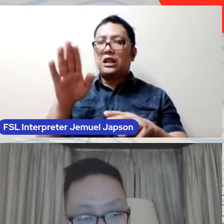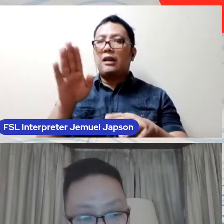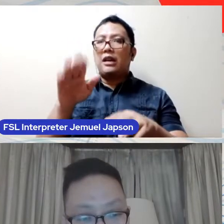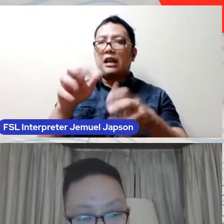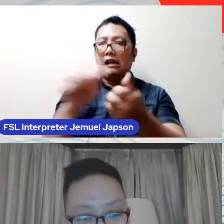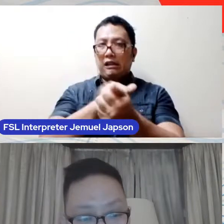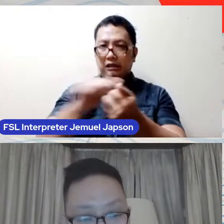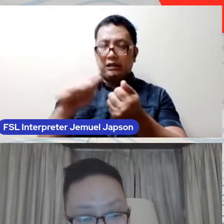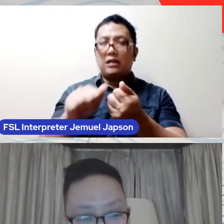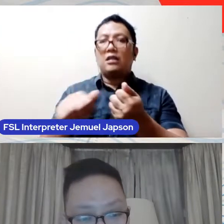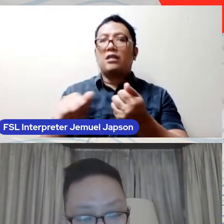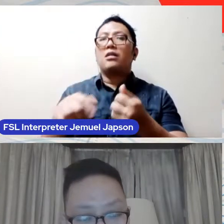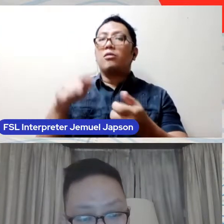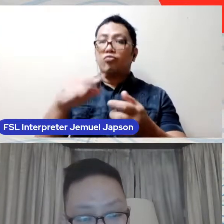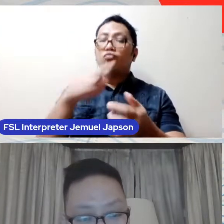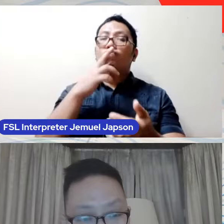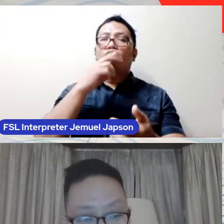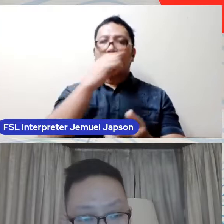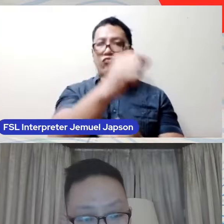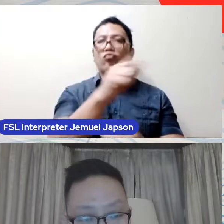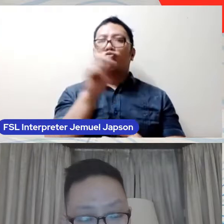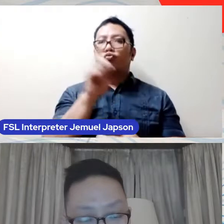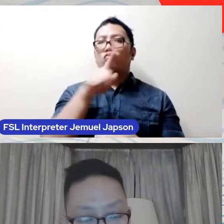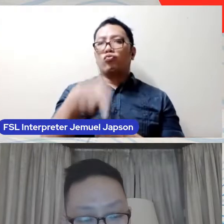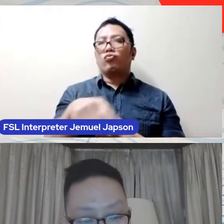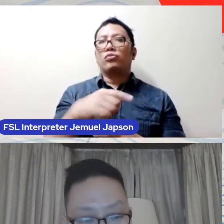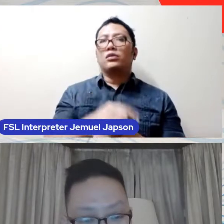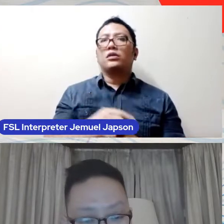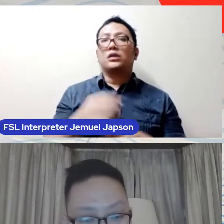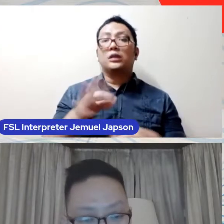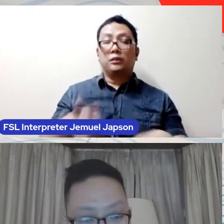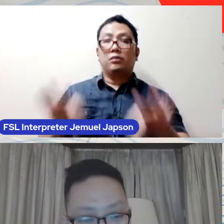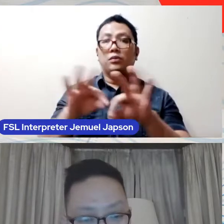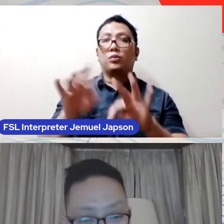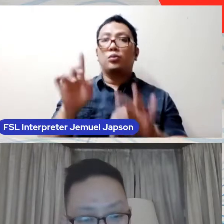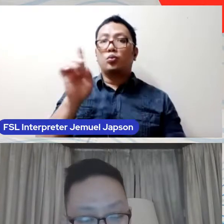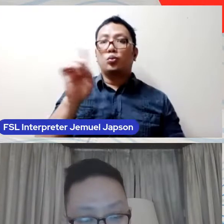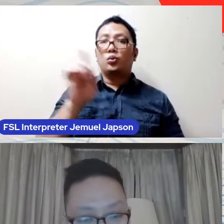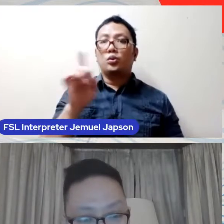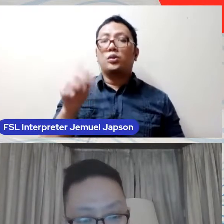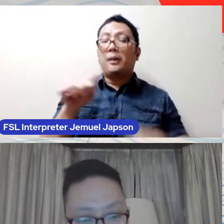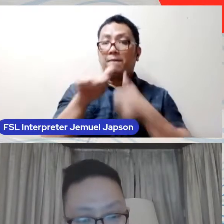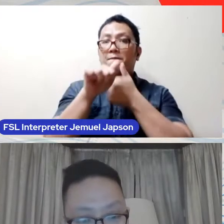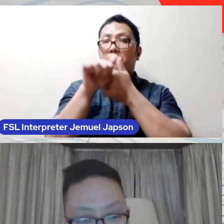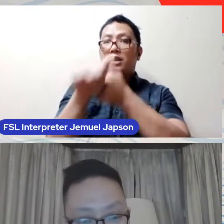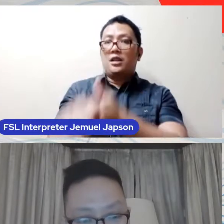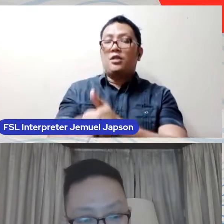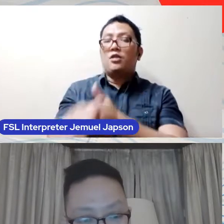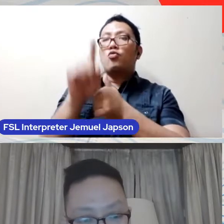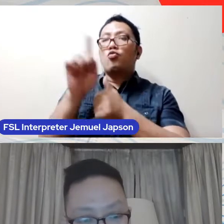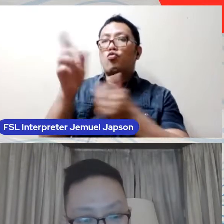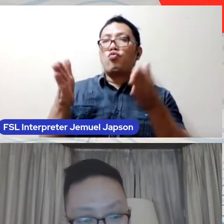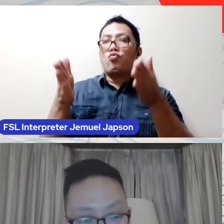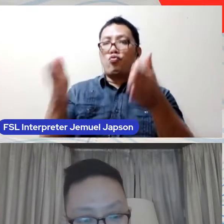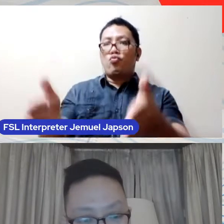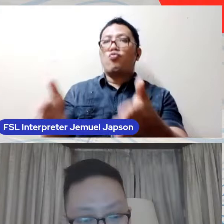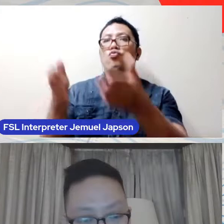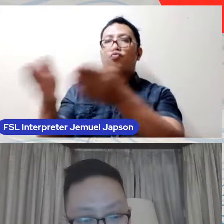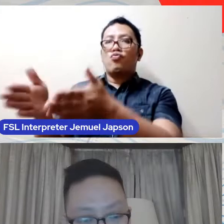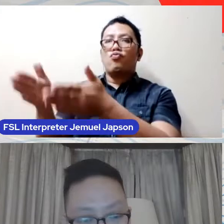You just report it as it is. Parang as long as sure ka na sinundan mo yung methodology or yung mga paraan ng pag-audit.